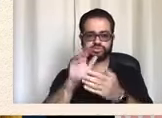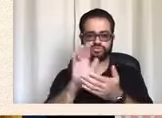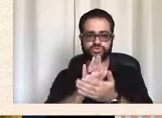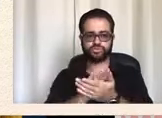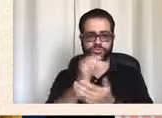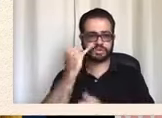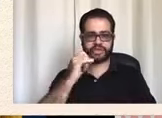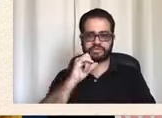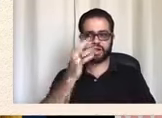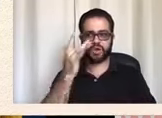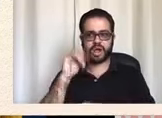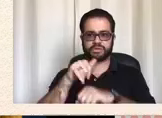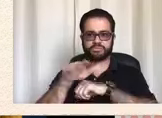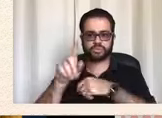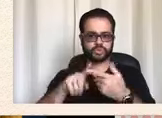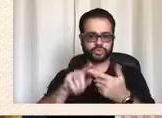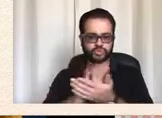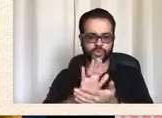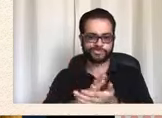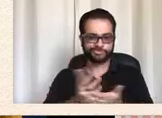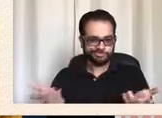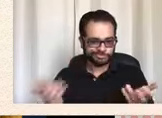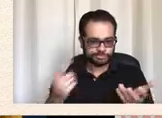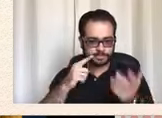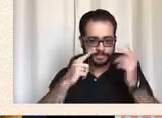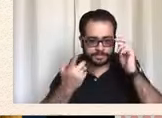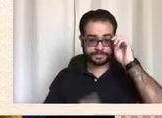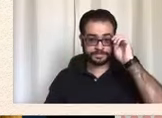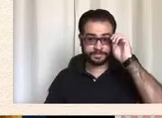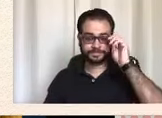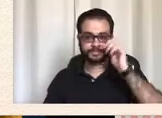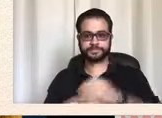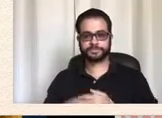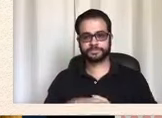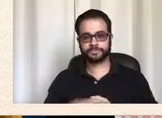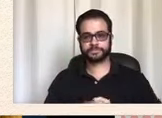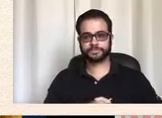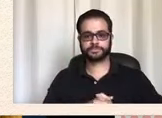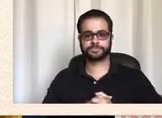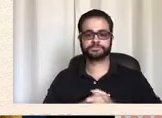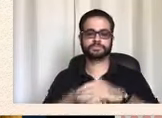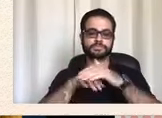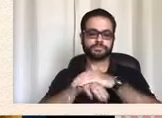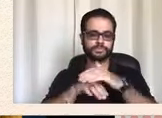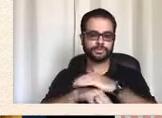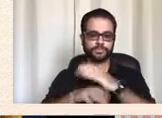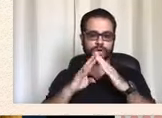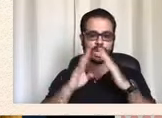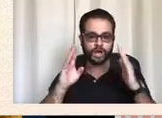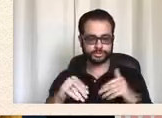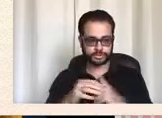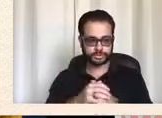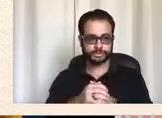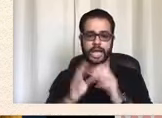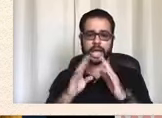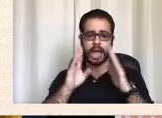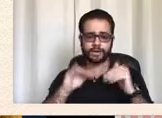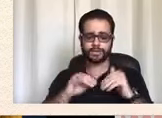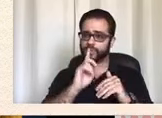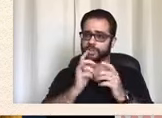school? So you need to know about those rights. Accessible housing. Housing is a huge issue in the state of